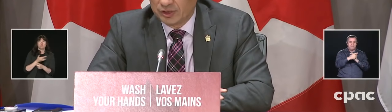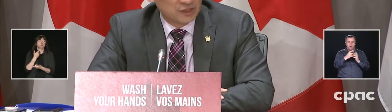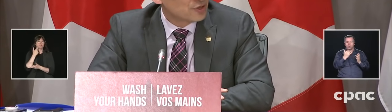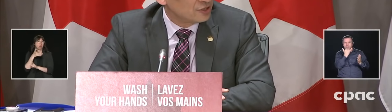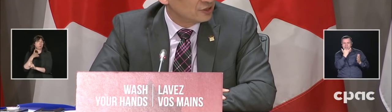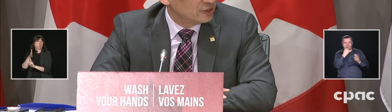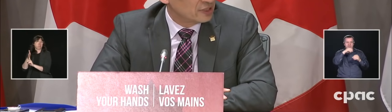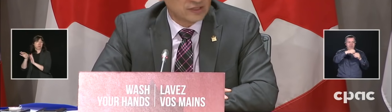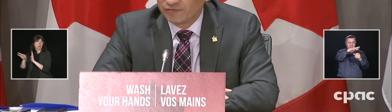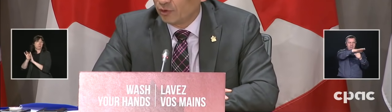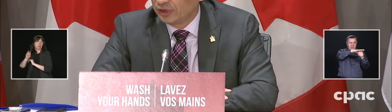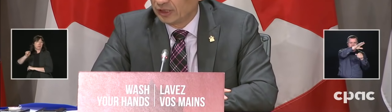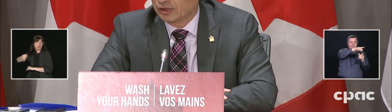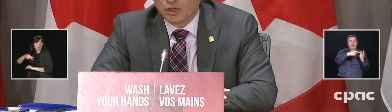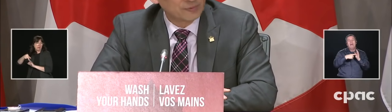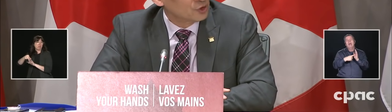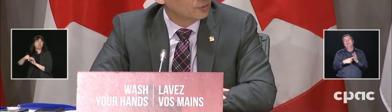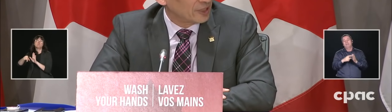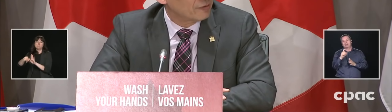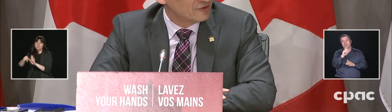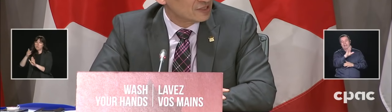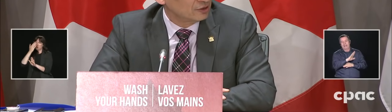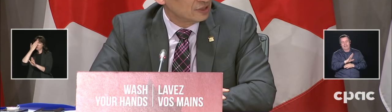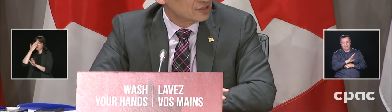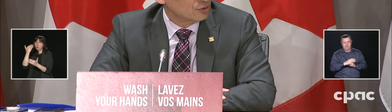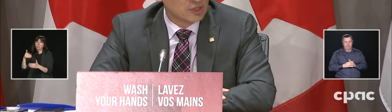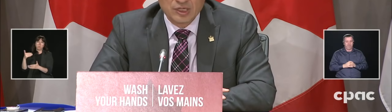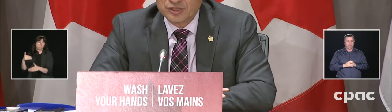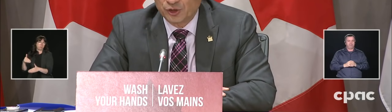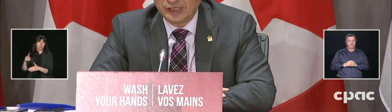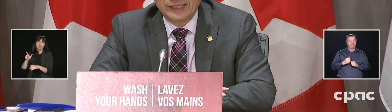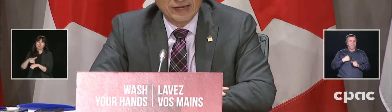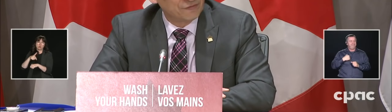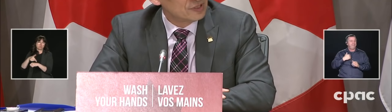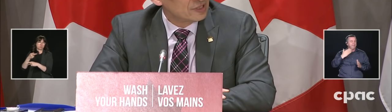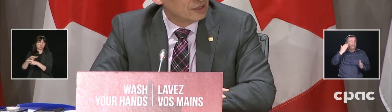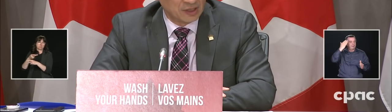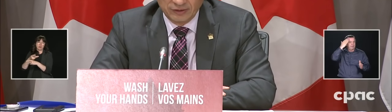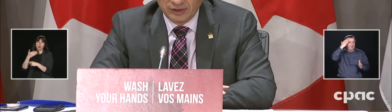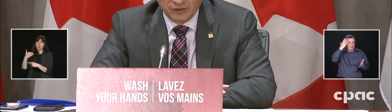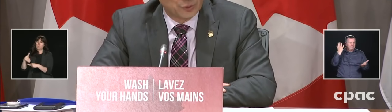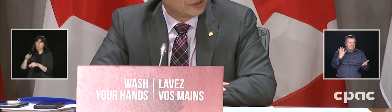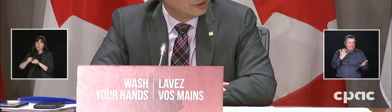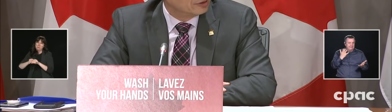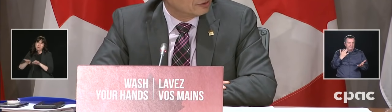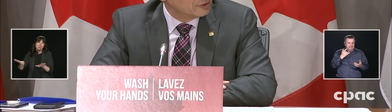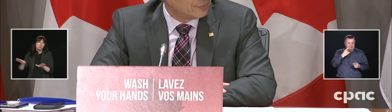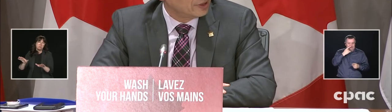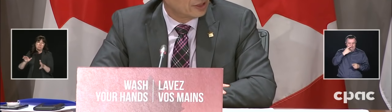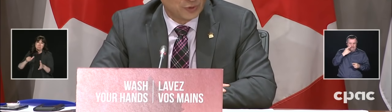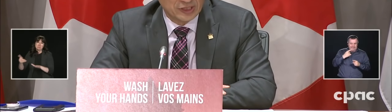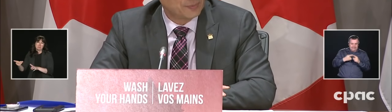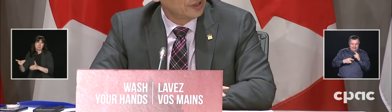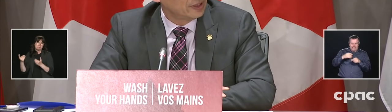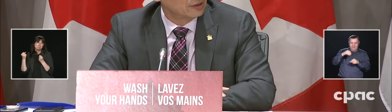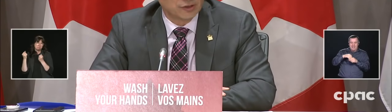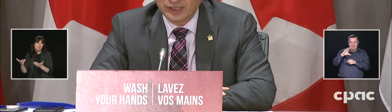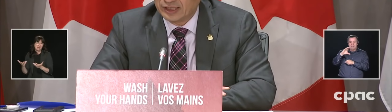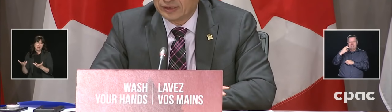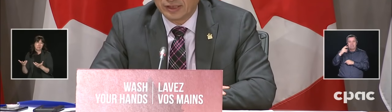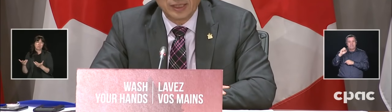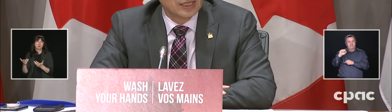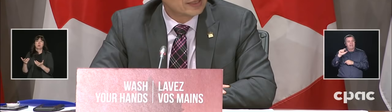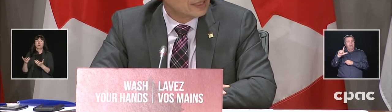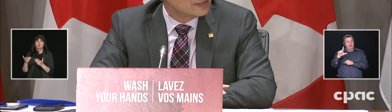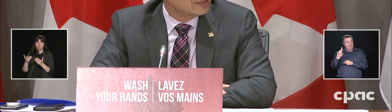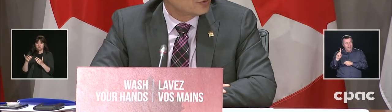all know that the tragedy that's unfolding in their long-term care facilities. So certainly the efforts there are they're doubling and redoubling at looking